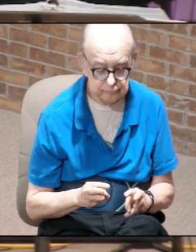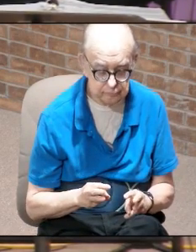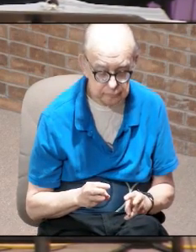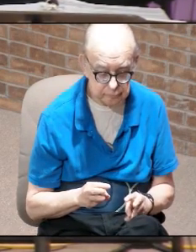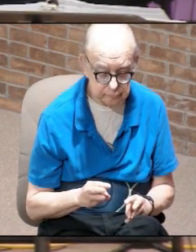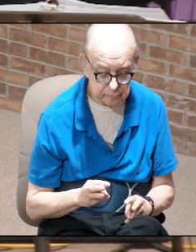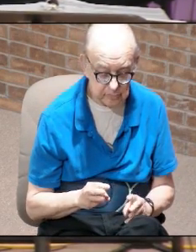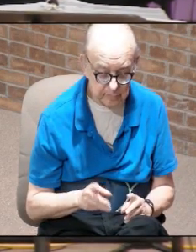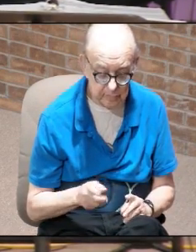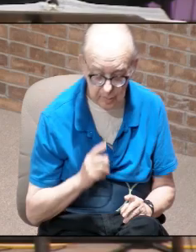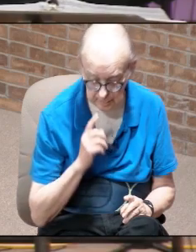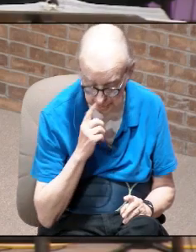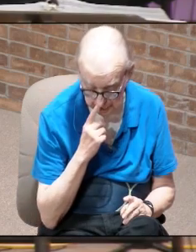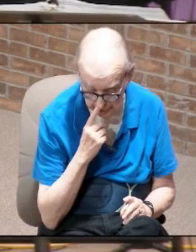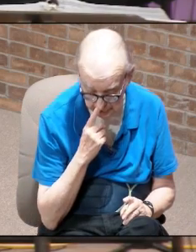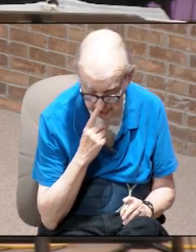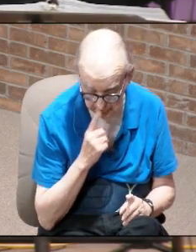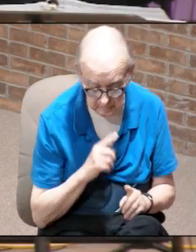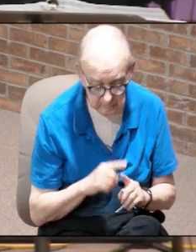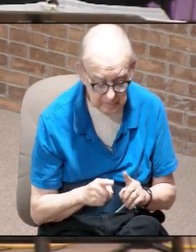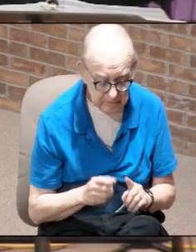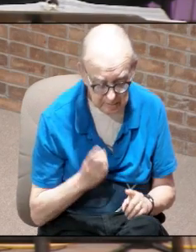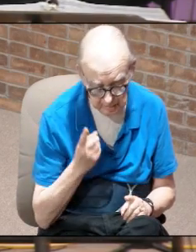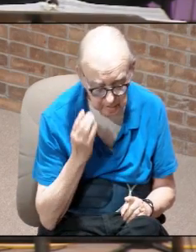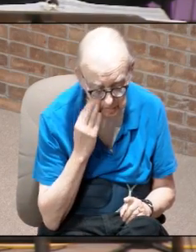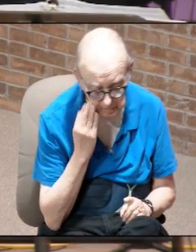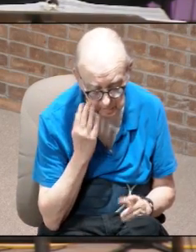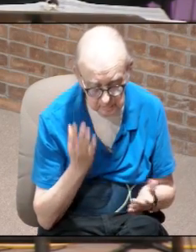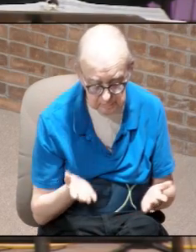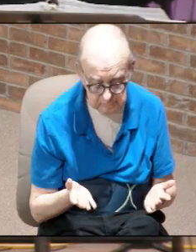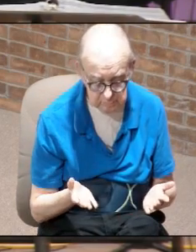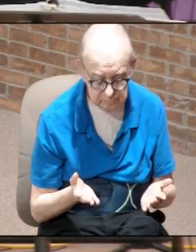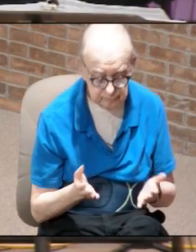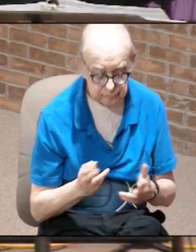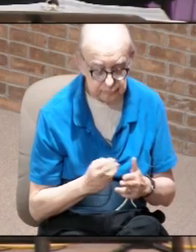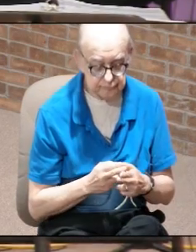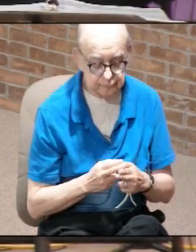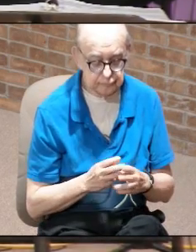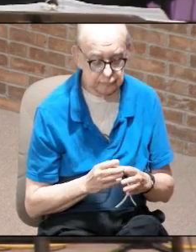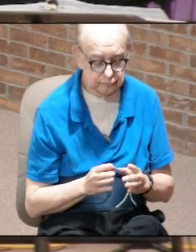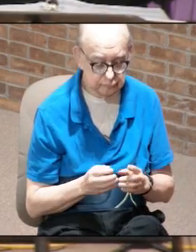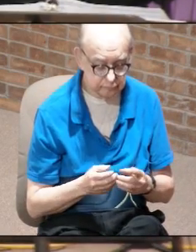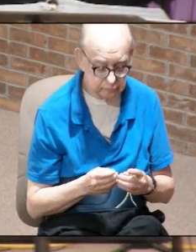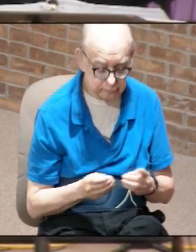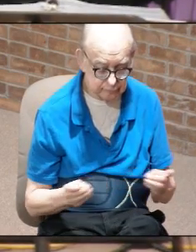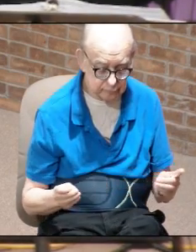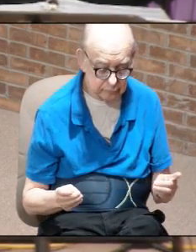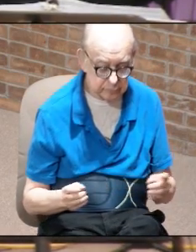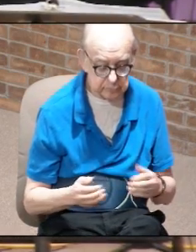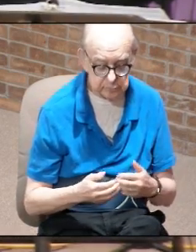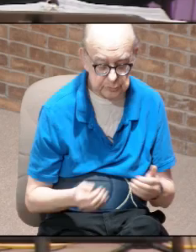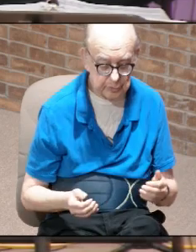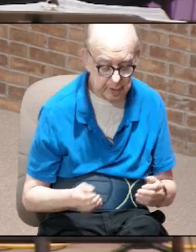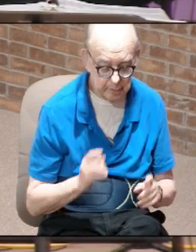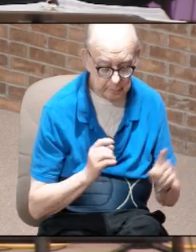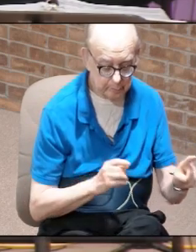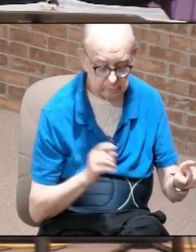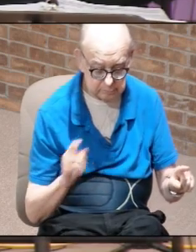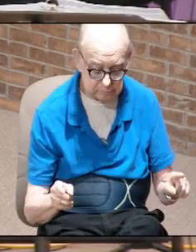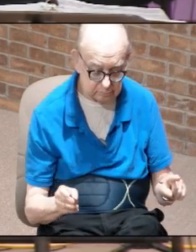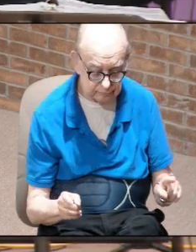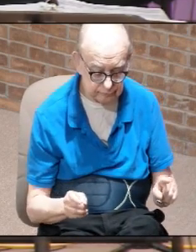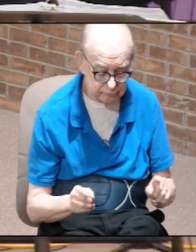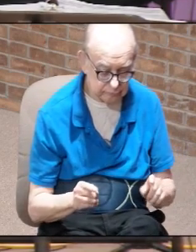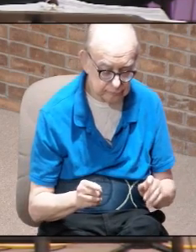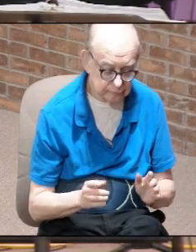was rather boring, but it was predictable. It was the shortest distance between 2 points. But when